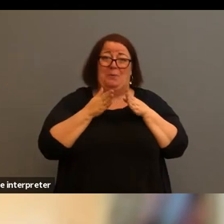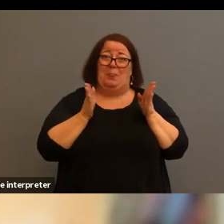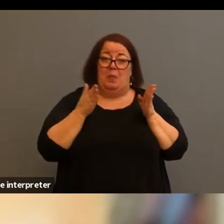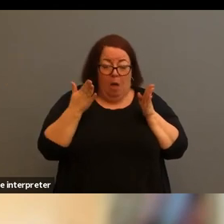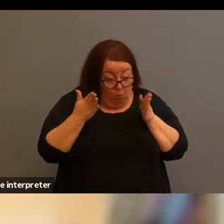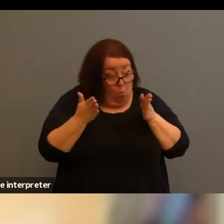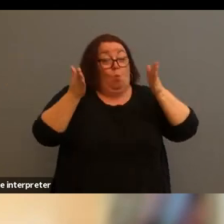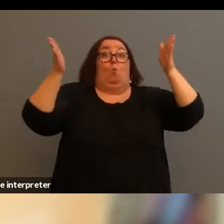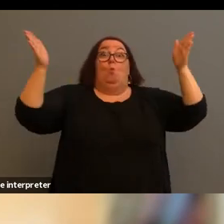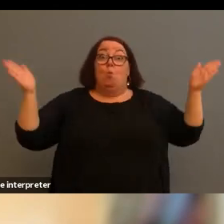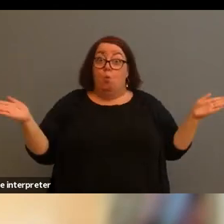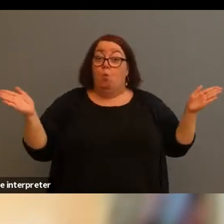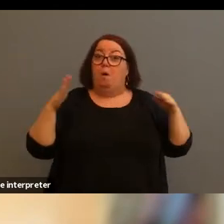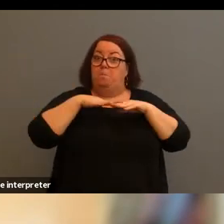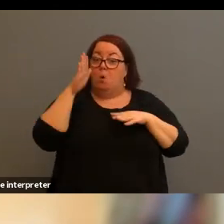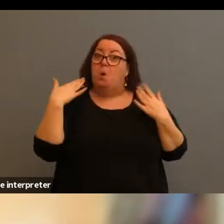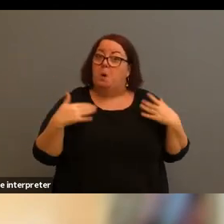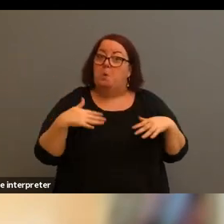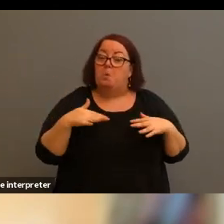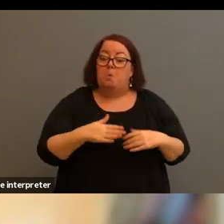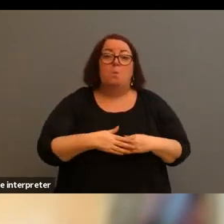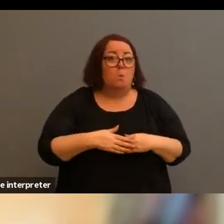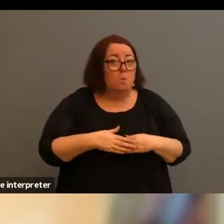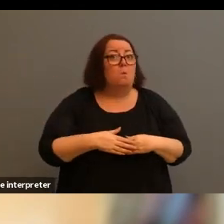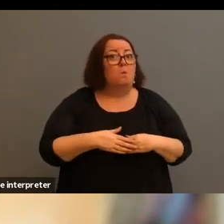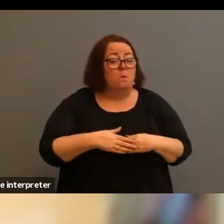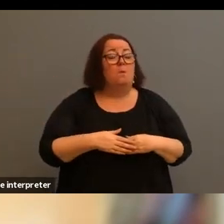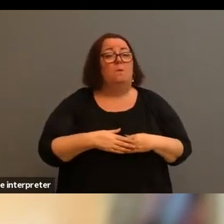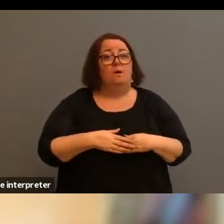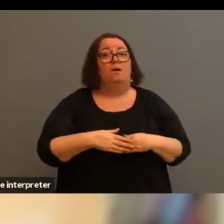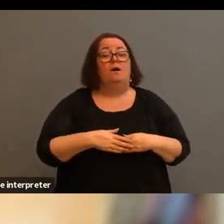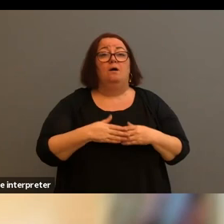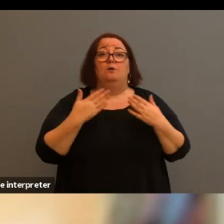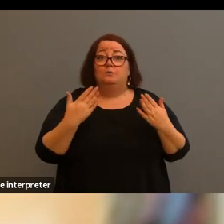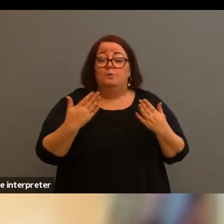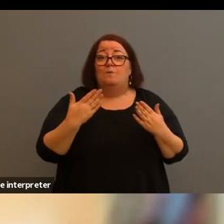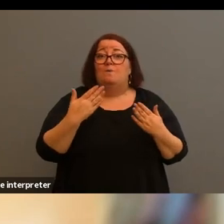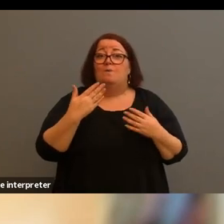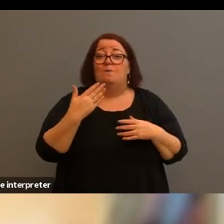Ima said in the end, there is a very close link, and or